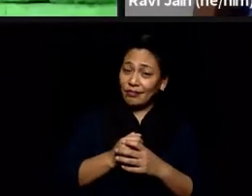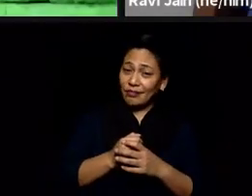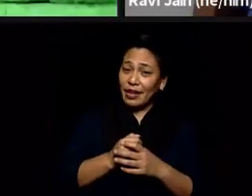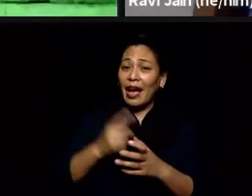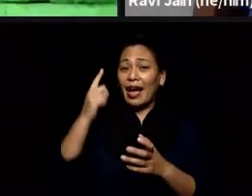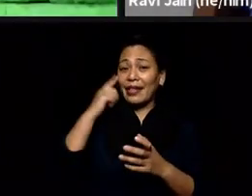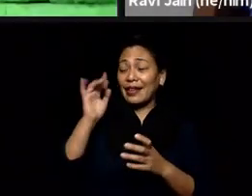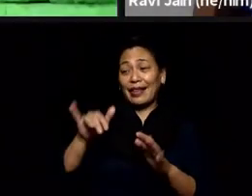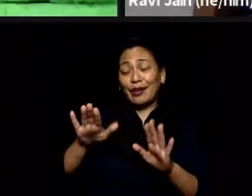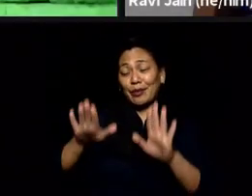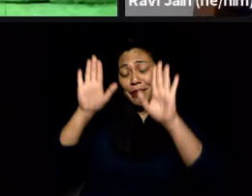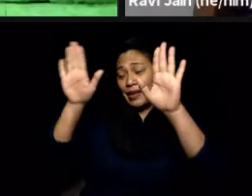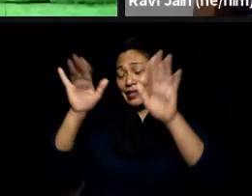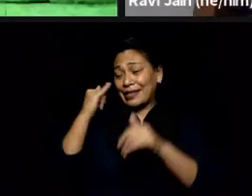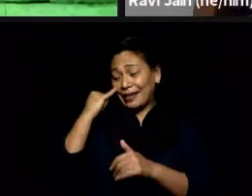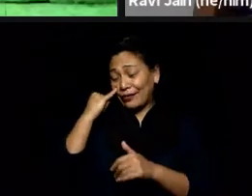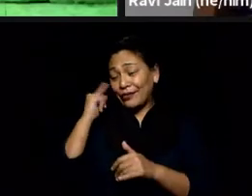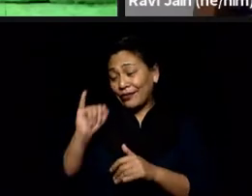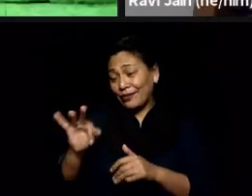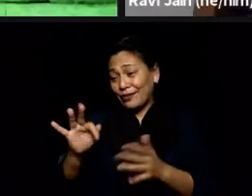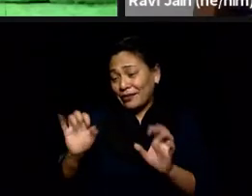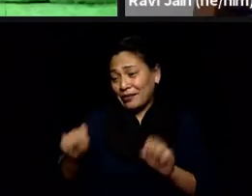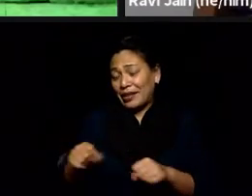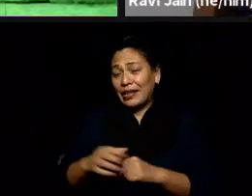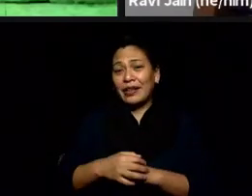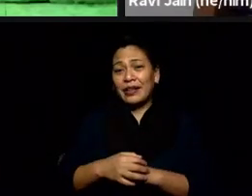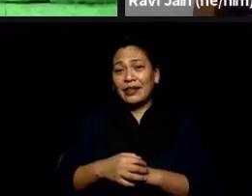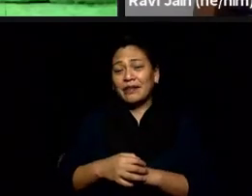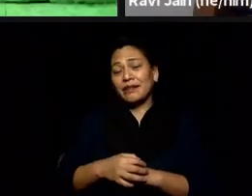I mean, that would be amazing. I think that would be,